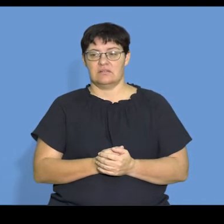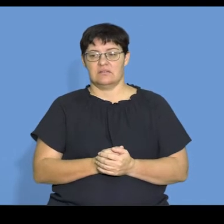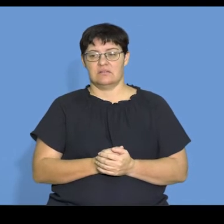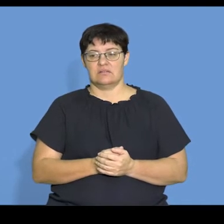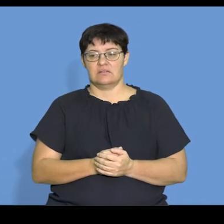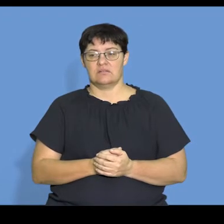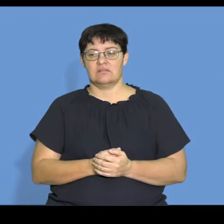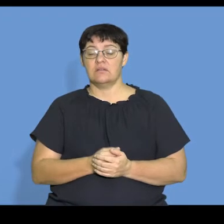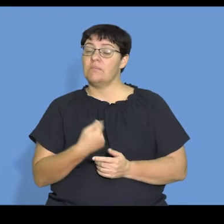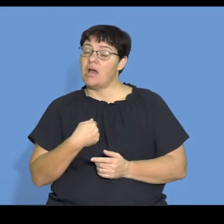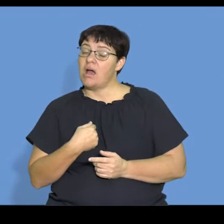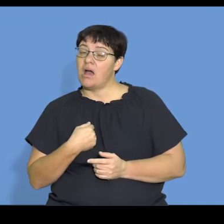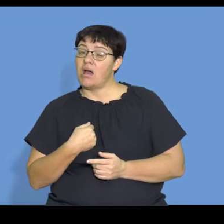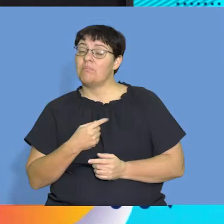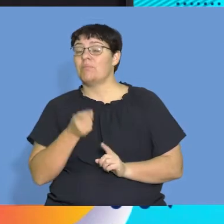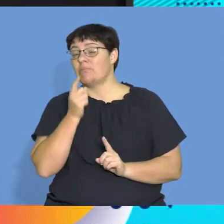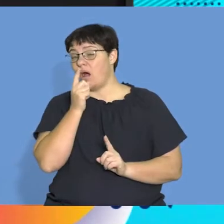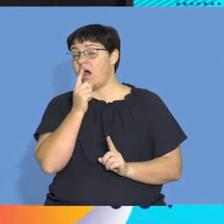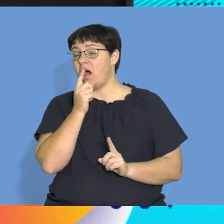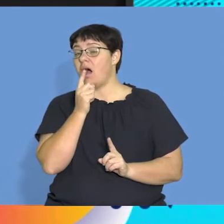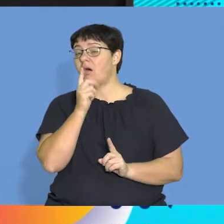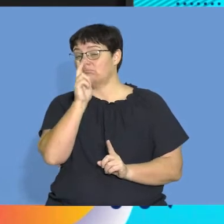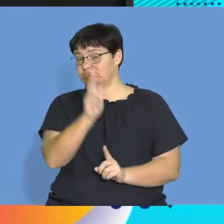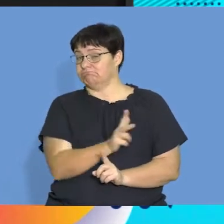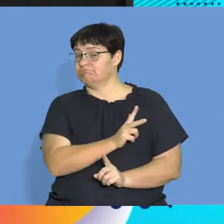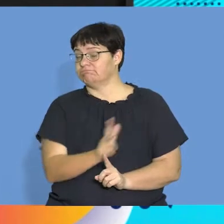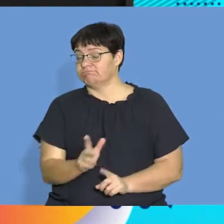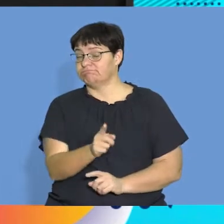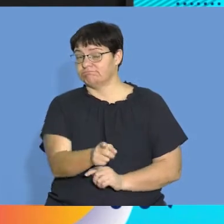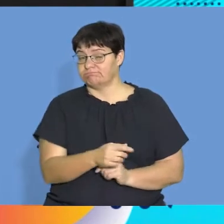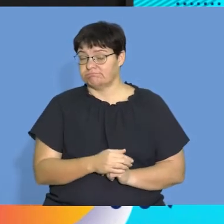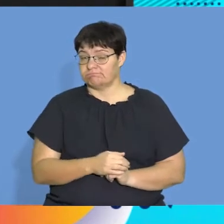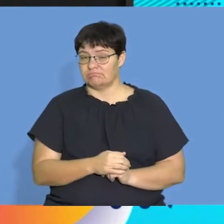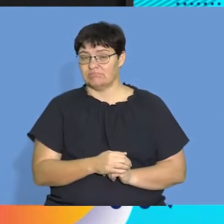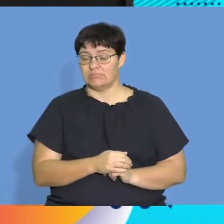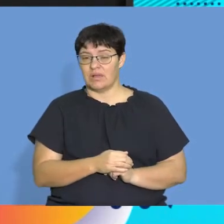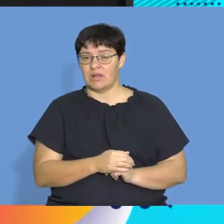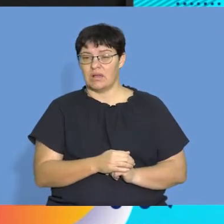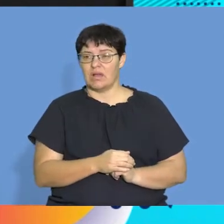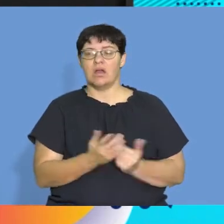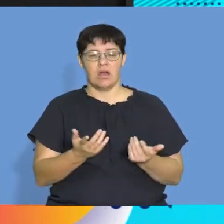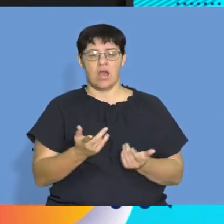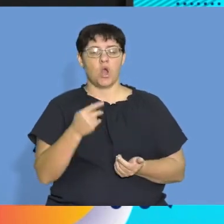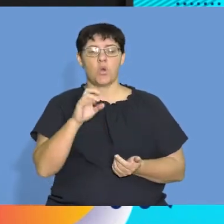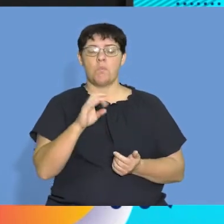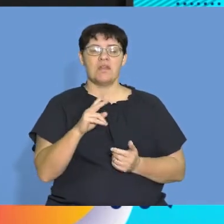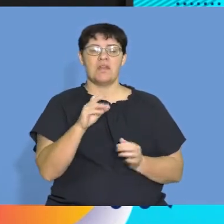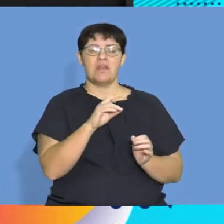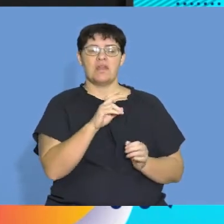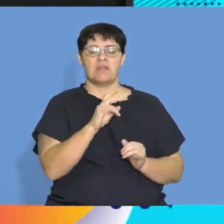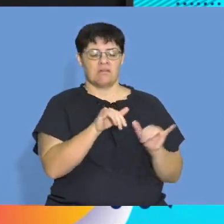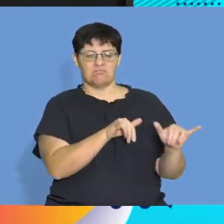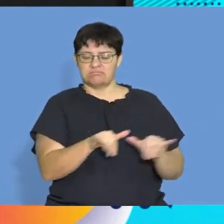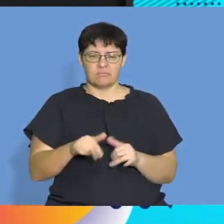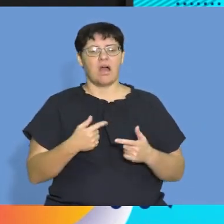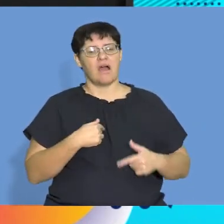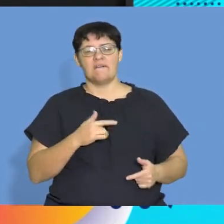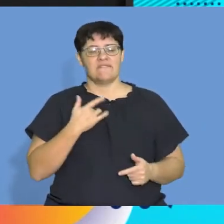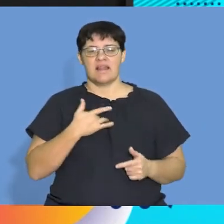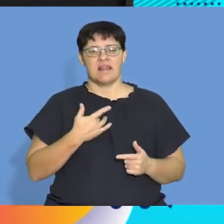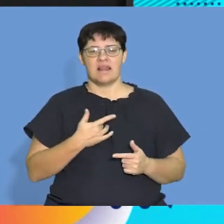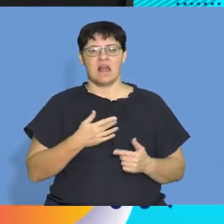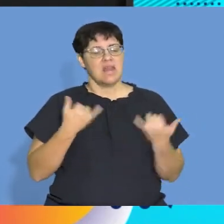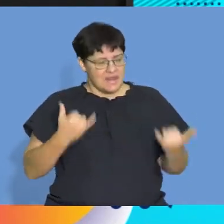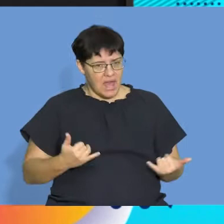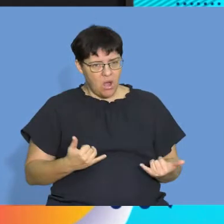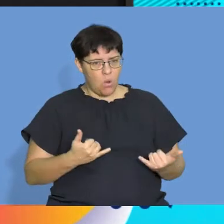I should warn you about here, most people, after taking out the common factor, they feel this urge to then multiply the